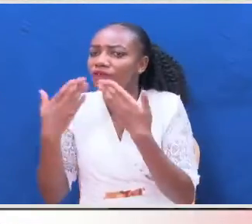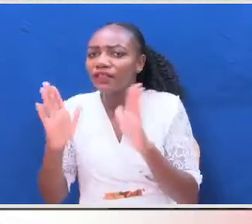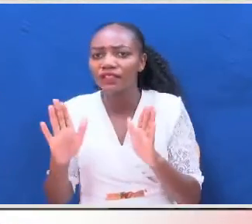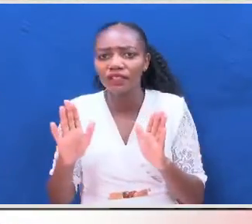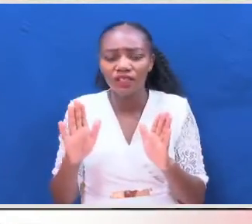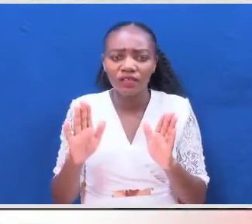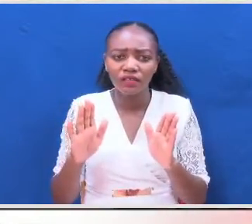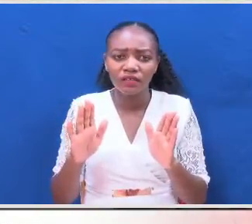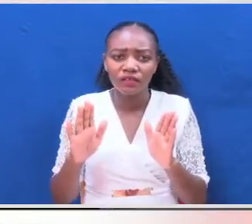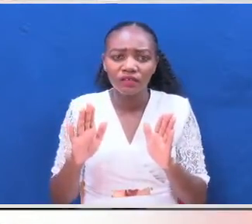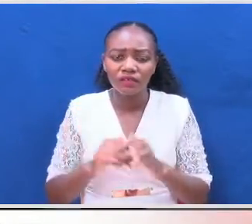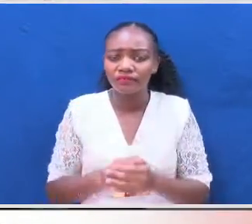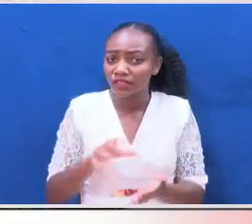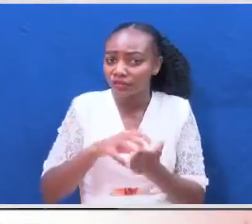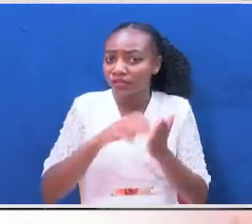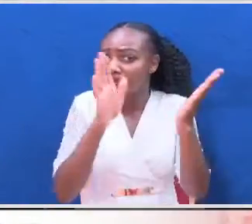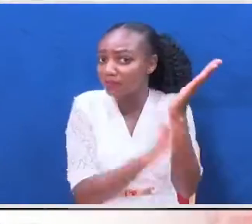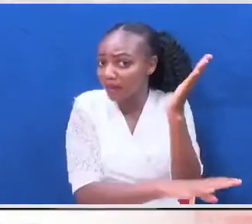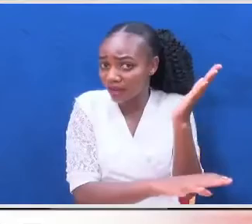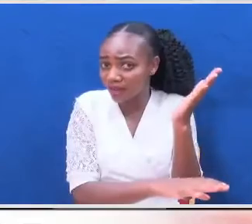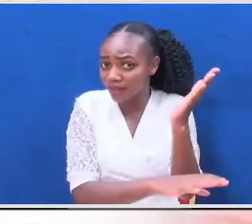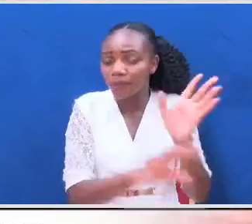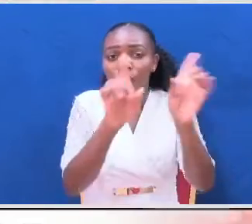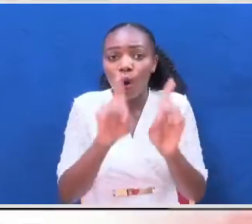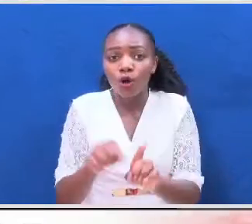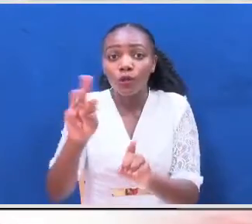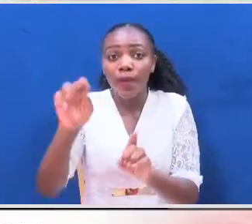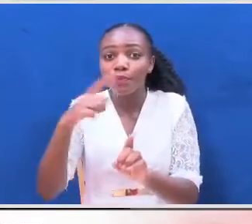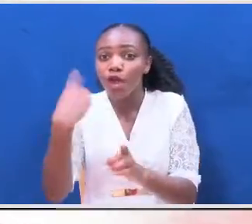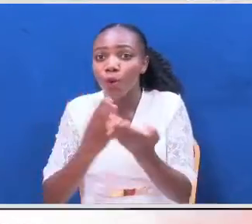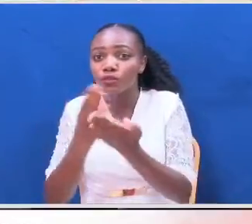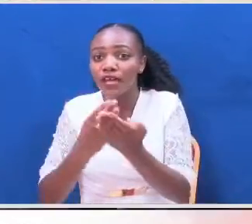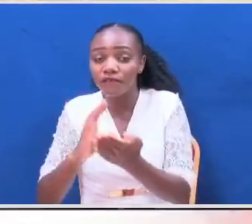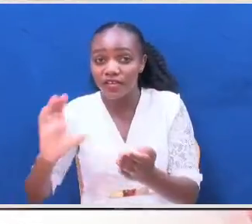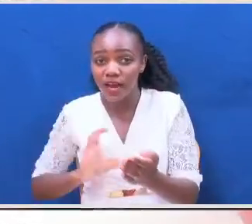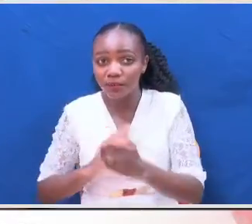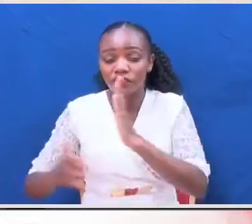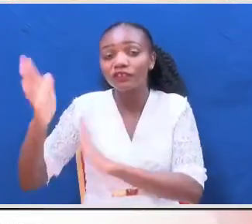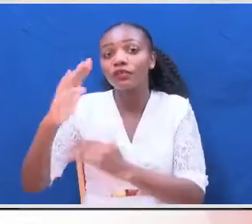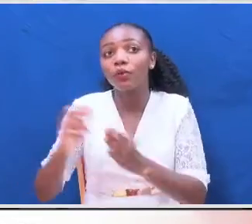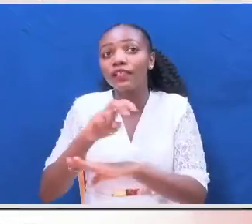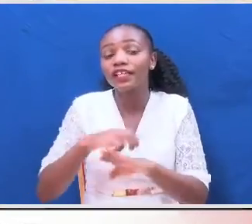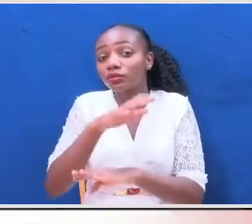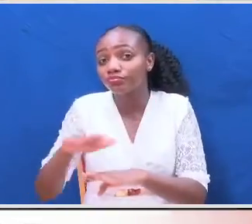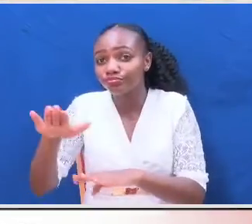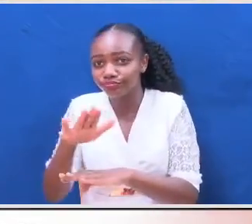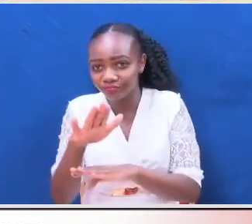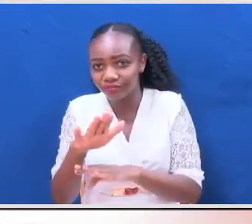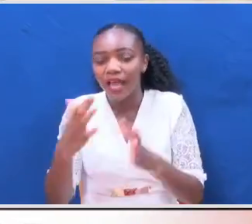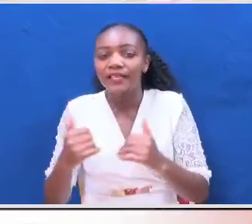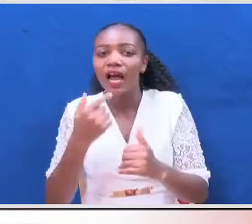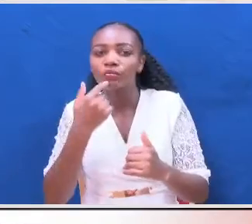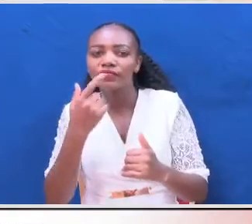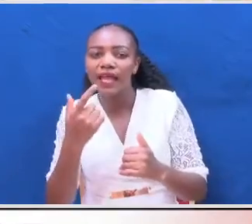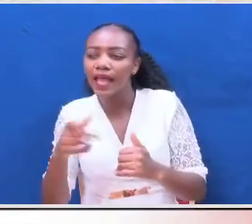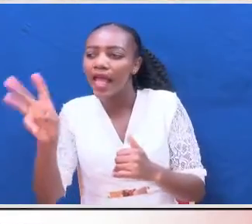almost getting to the point of being overwhelmed. Kwa upande wao, wabunge wanaohudumu katika kamati ya usalama katika bunge la kitaifa wamemuomboleza